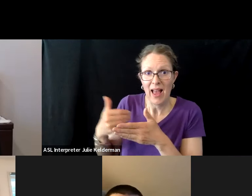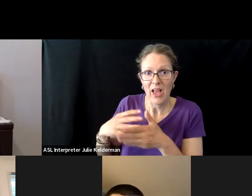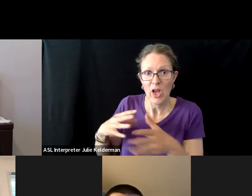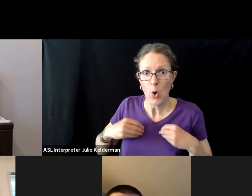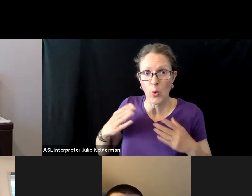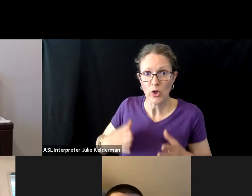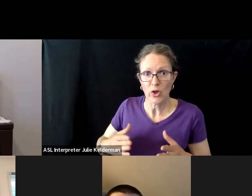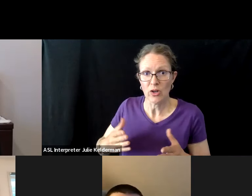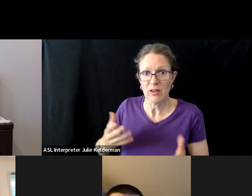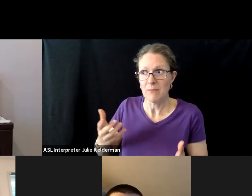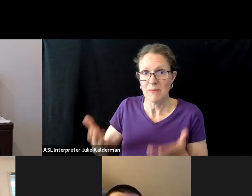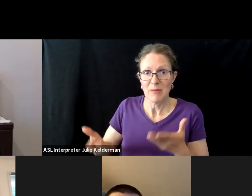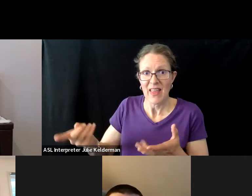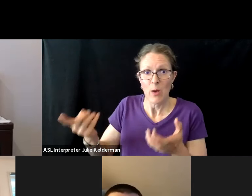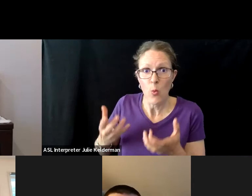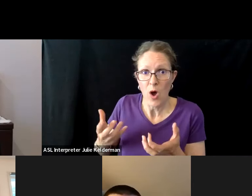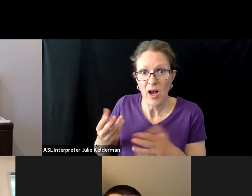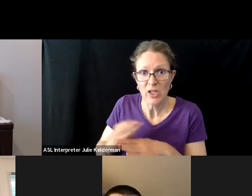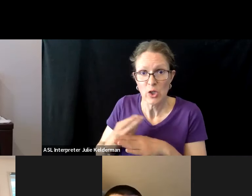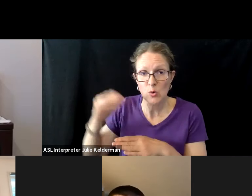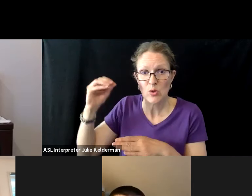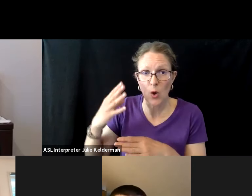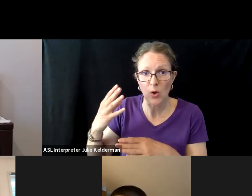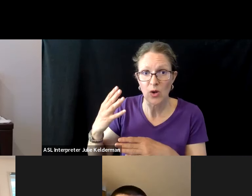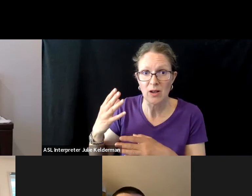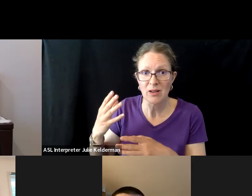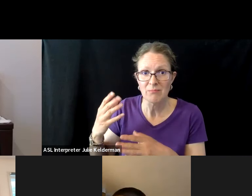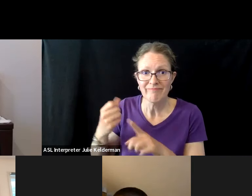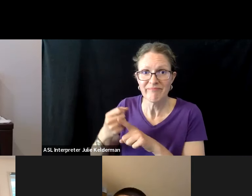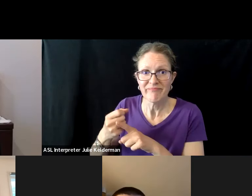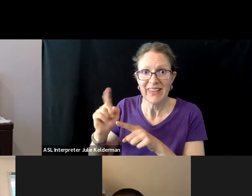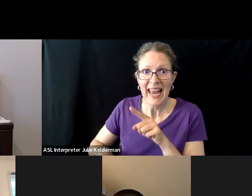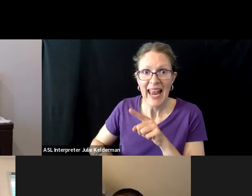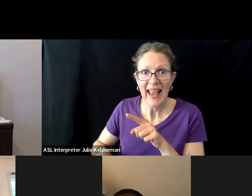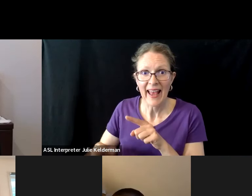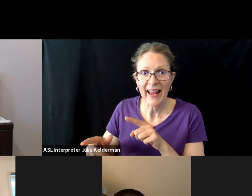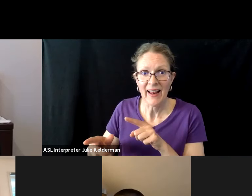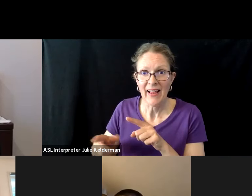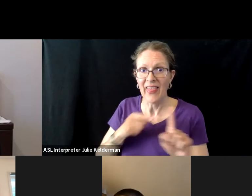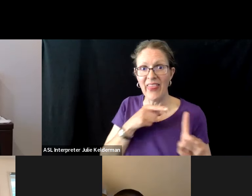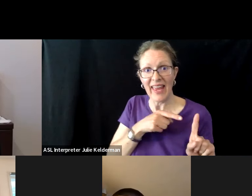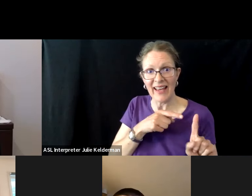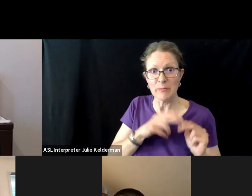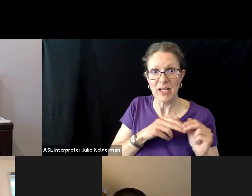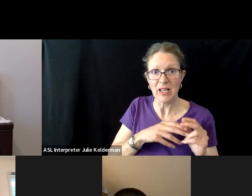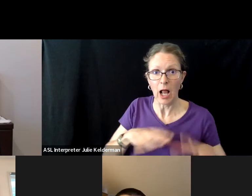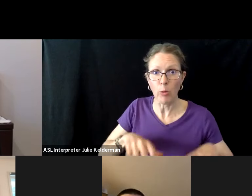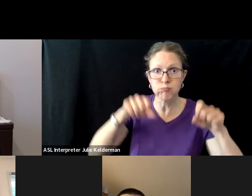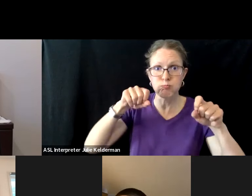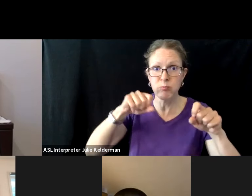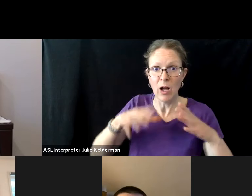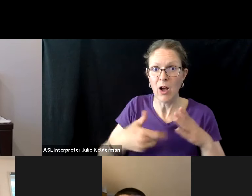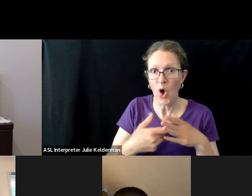solar suddenly being capped out because this building took up all of the electric capacity in the